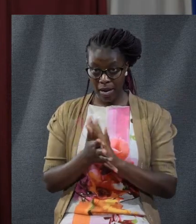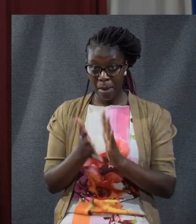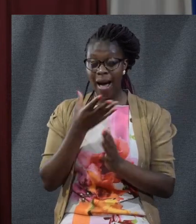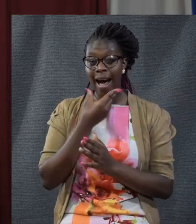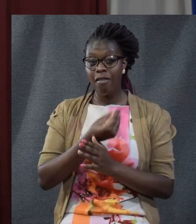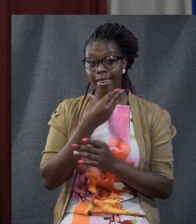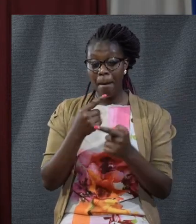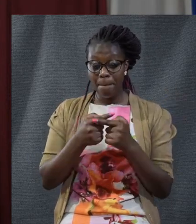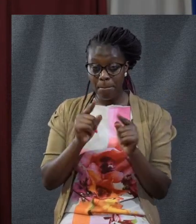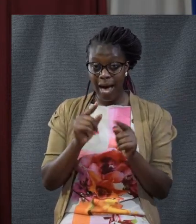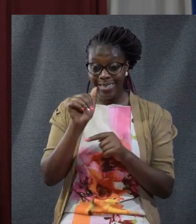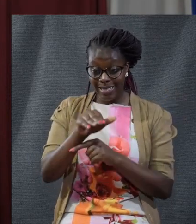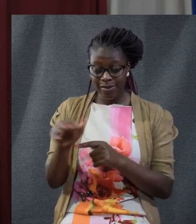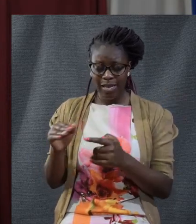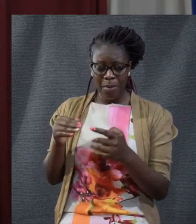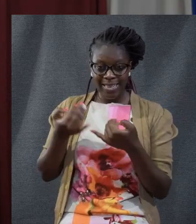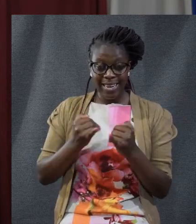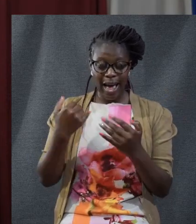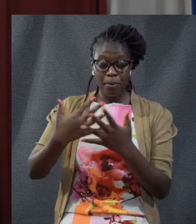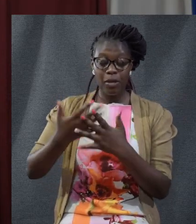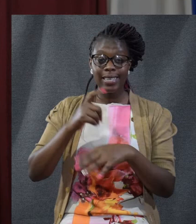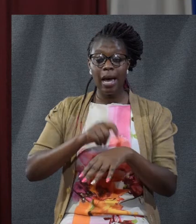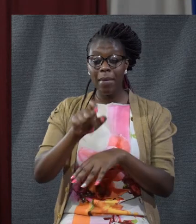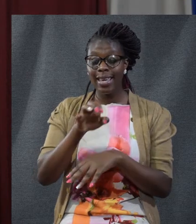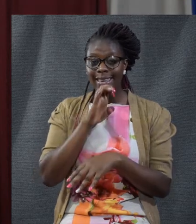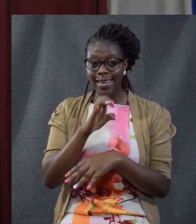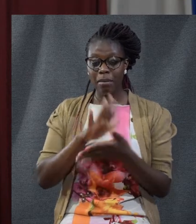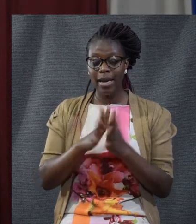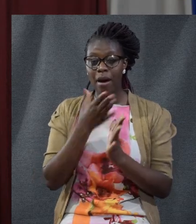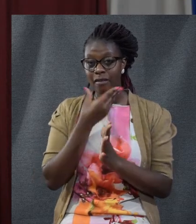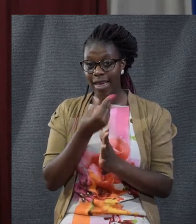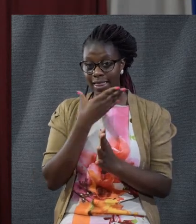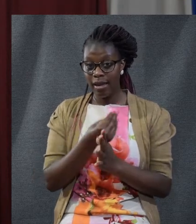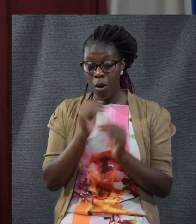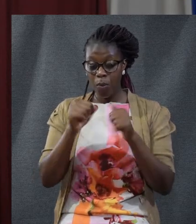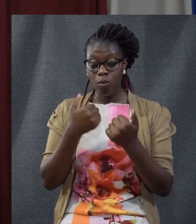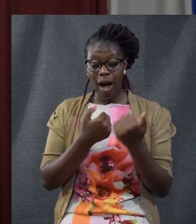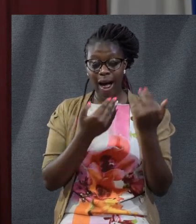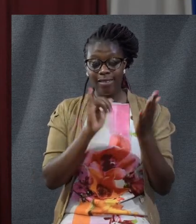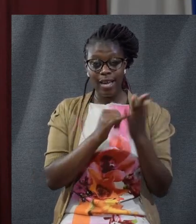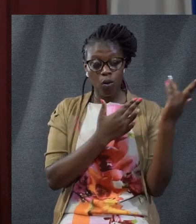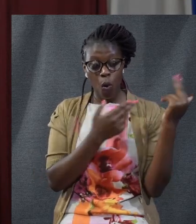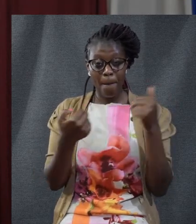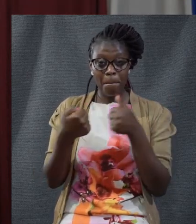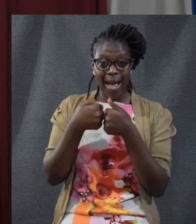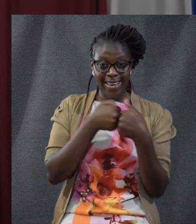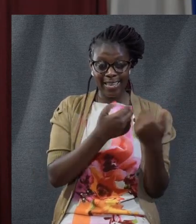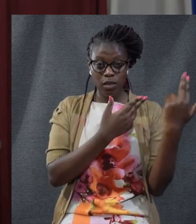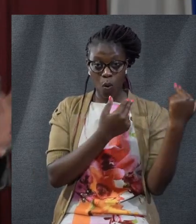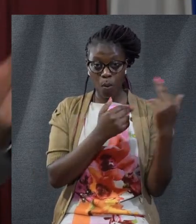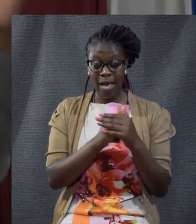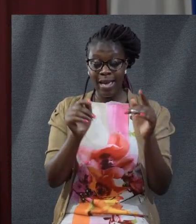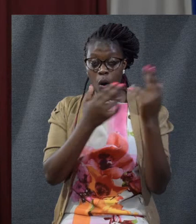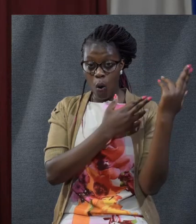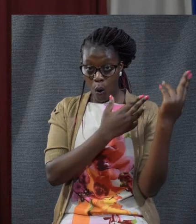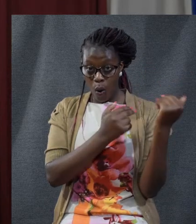he hoped against that hope until he got a baby. So can we sometimes have hope against that hope? You know,